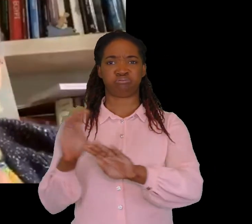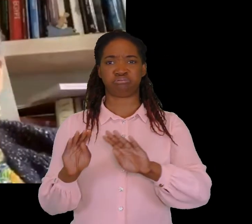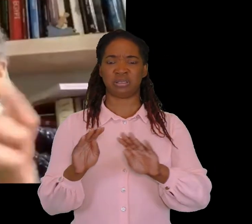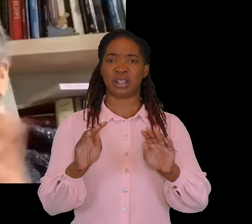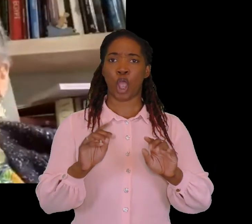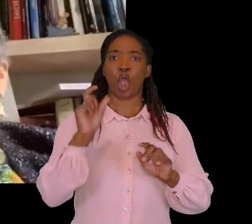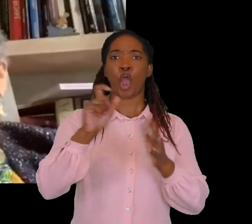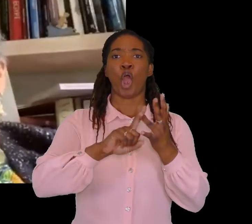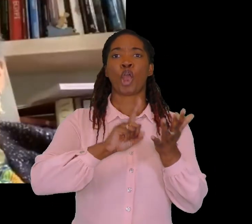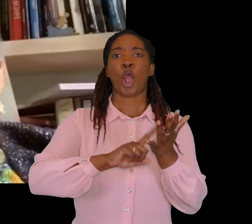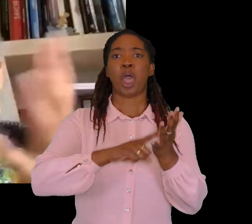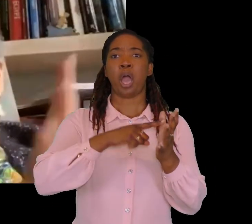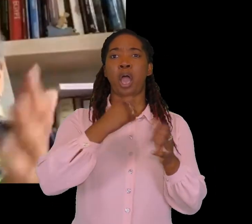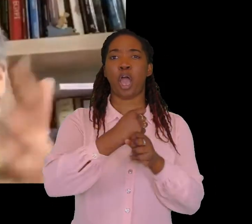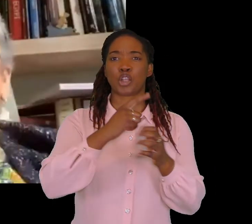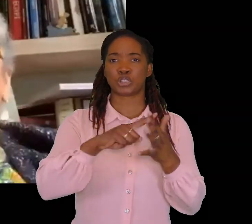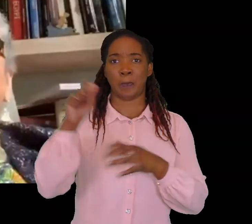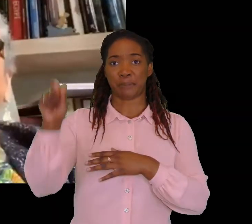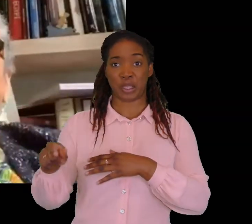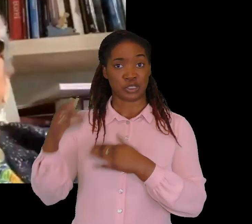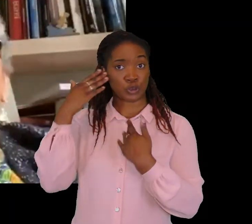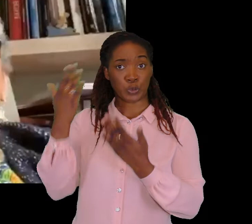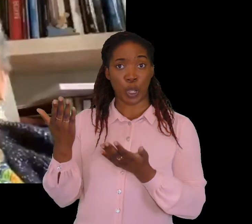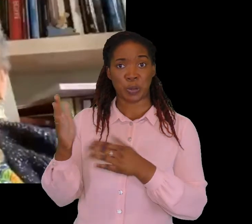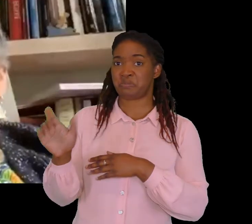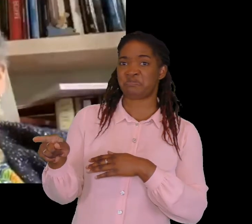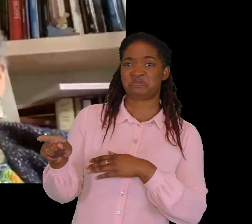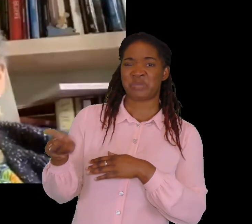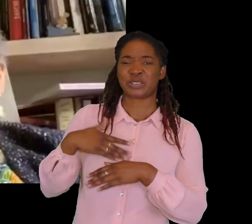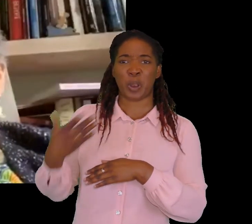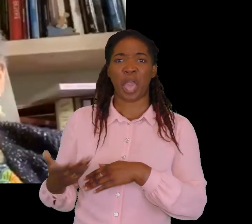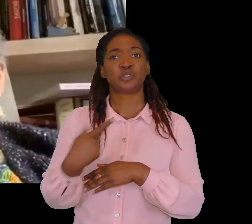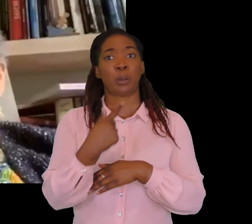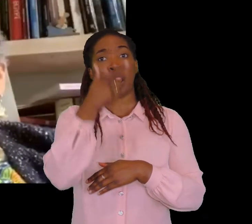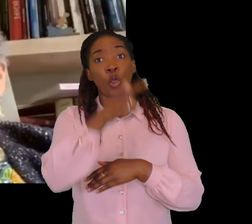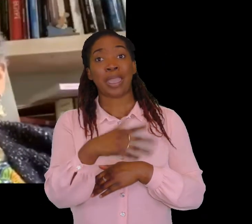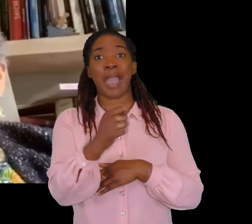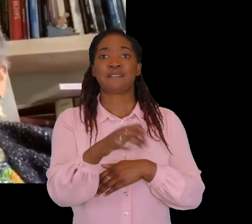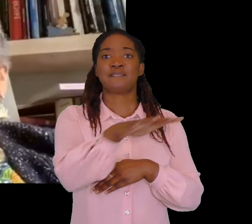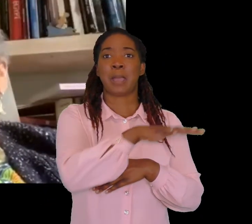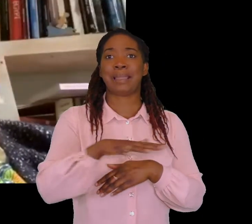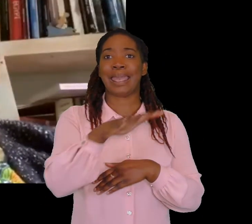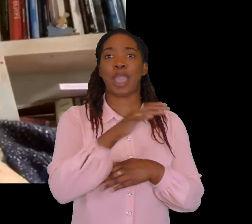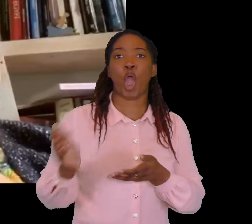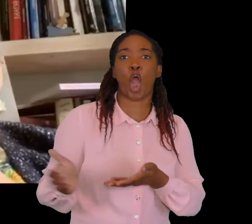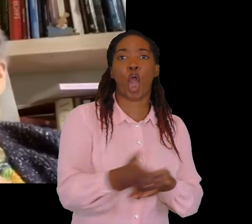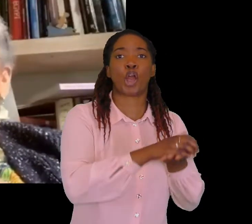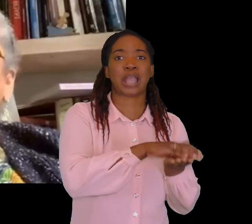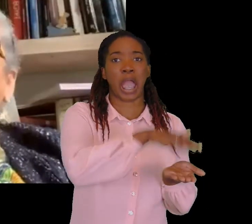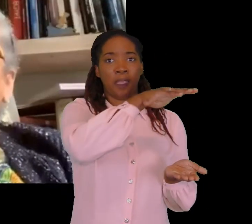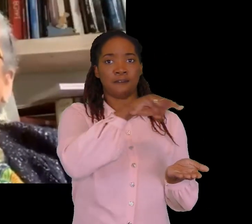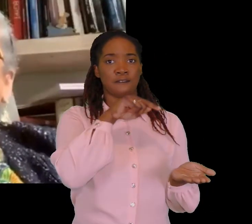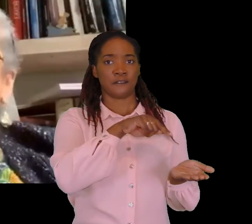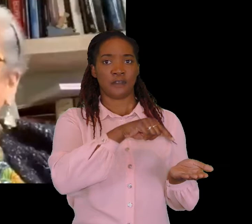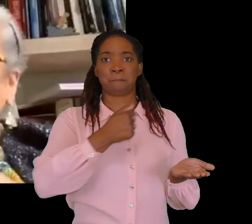person I didn't know. So I was lucky enough to have a family archive. So, and figured since they were my family,